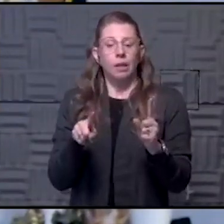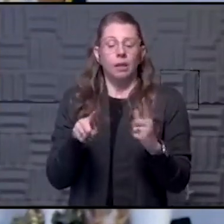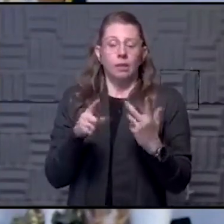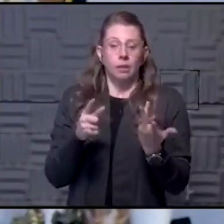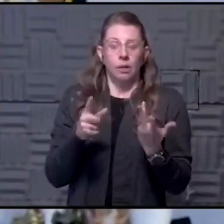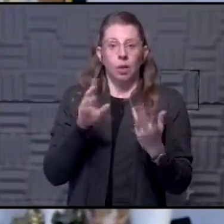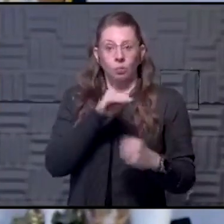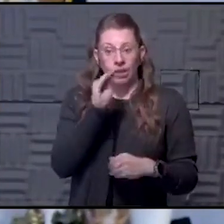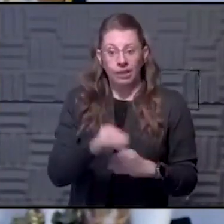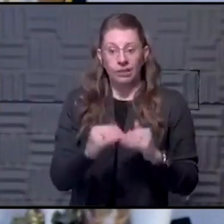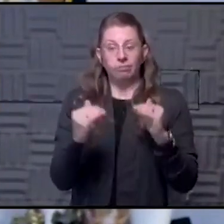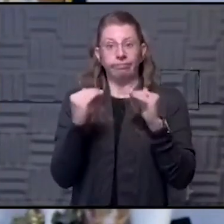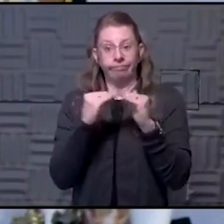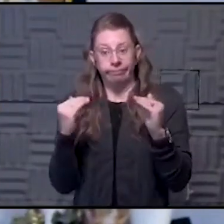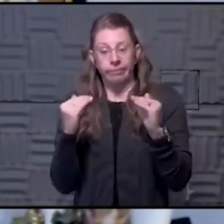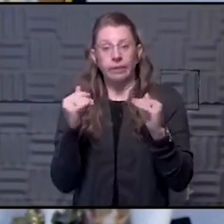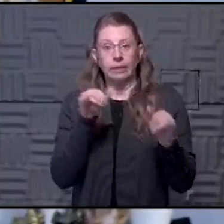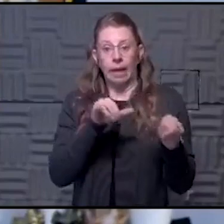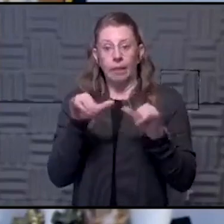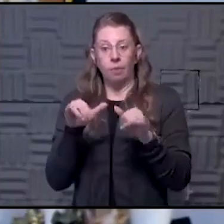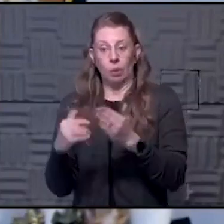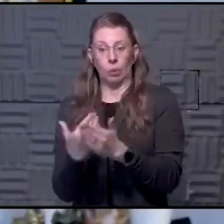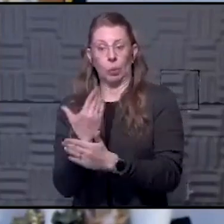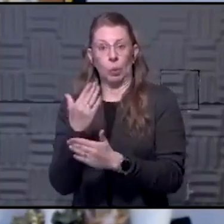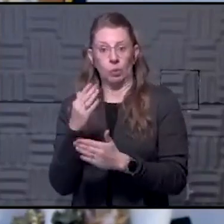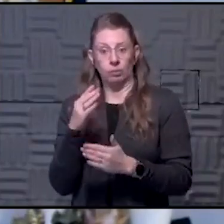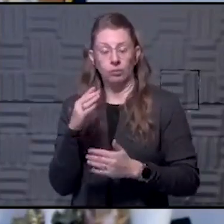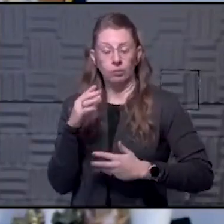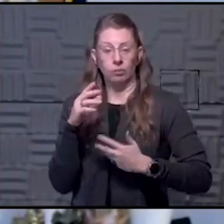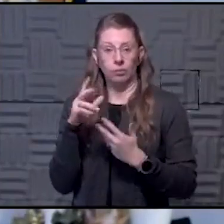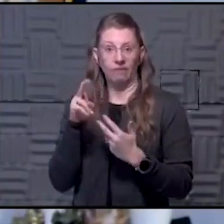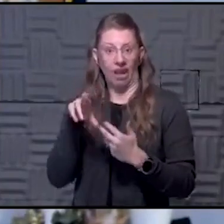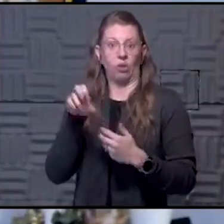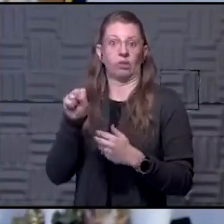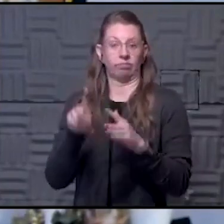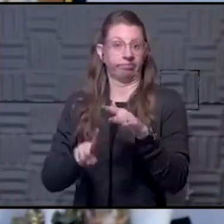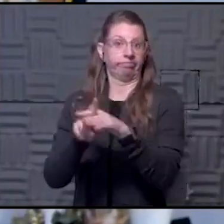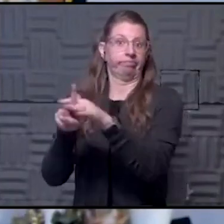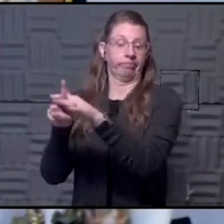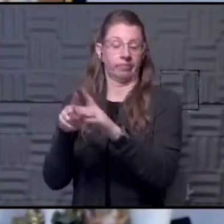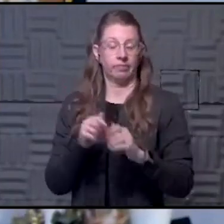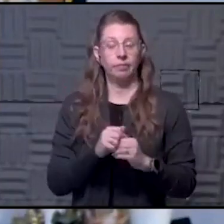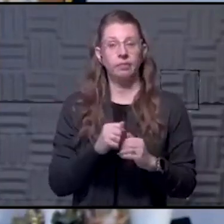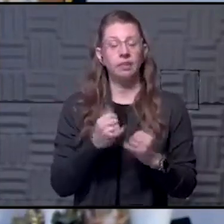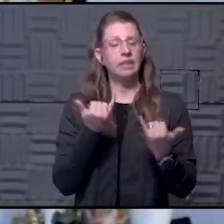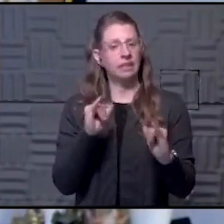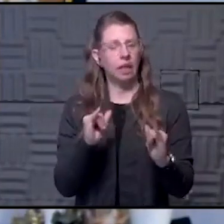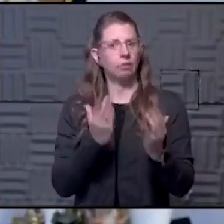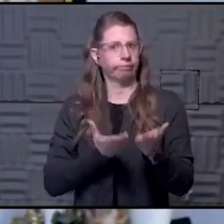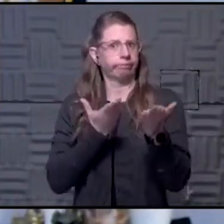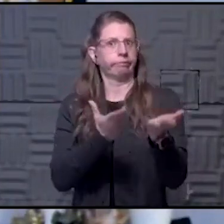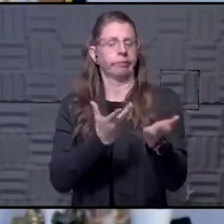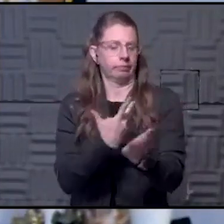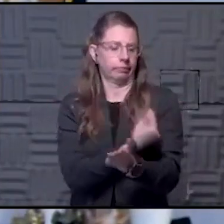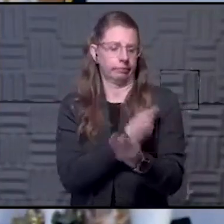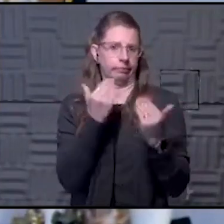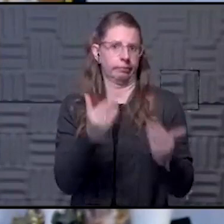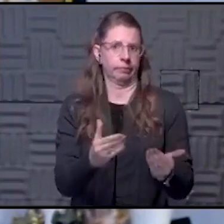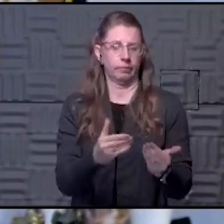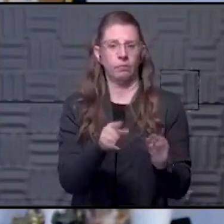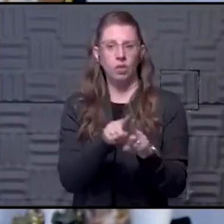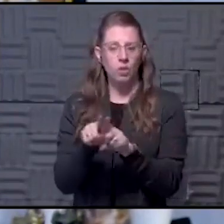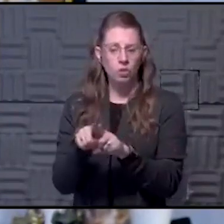is yet to be known. And I think that it's still, of course, advisable for people to get the vaccine. The question also,